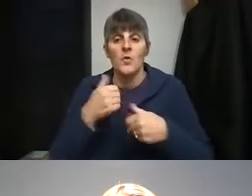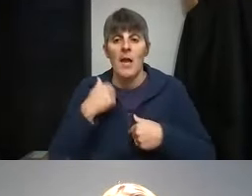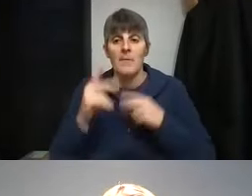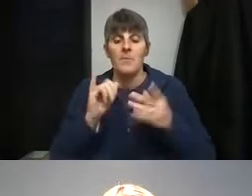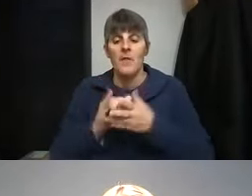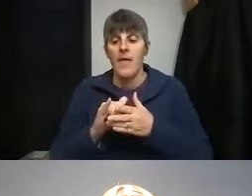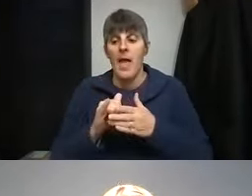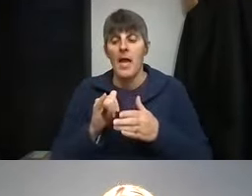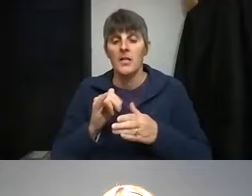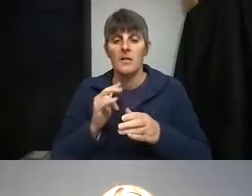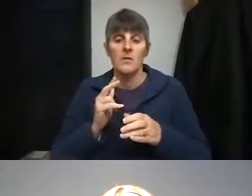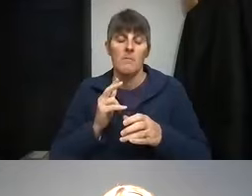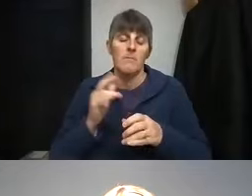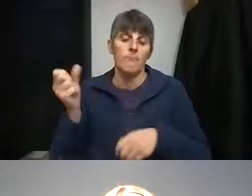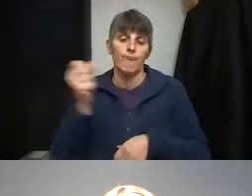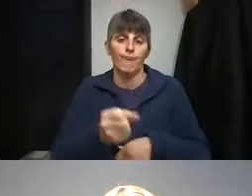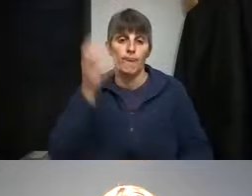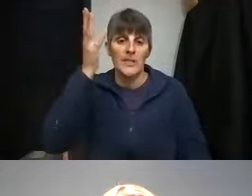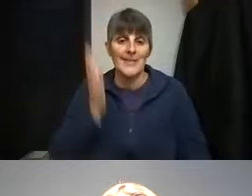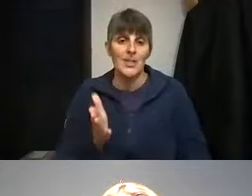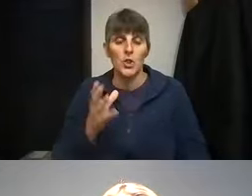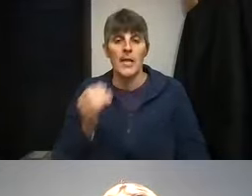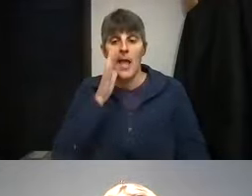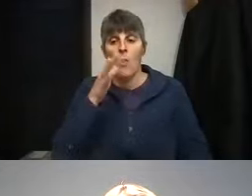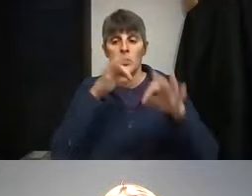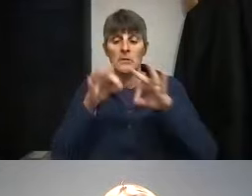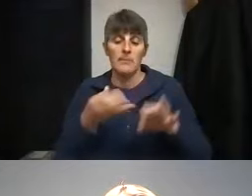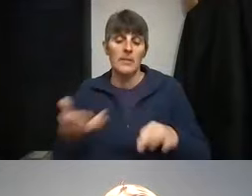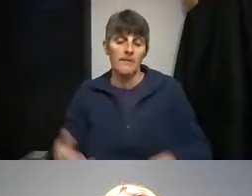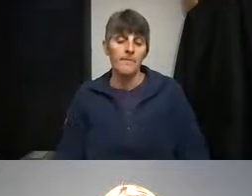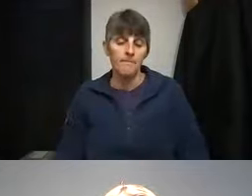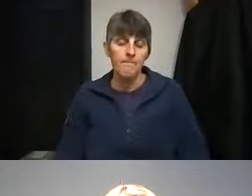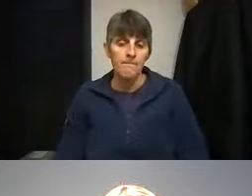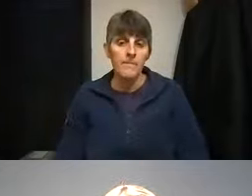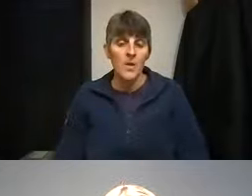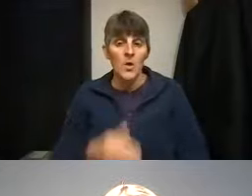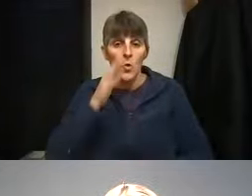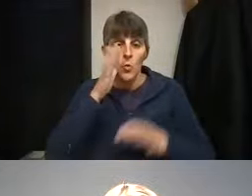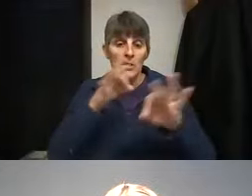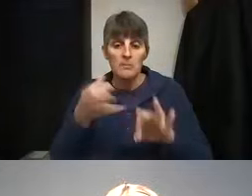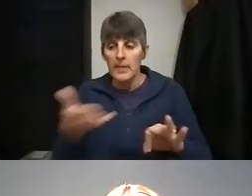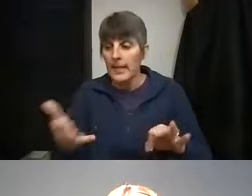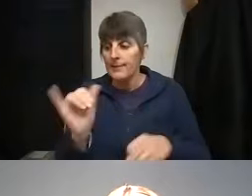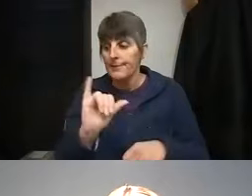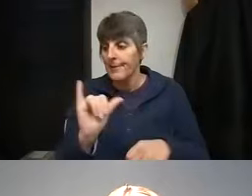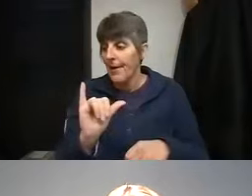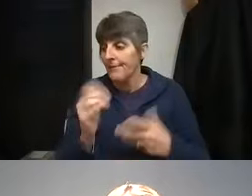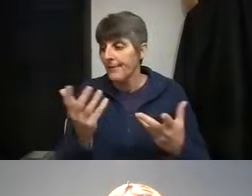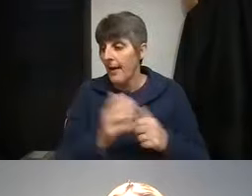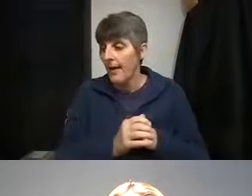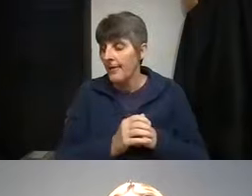come on, guest speakers, and they'll go over stuff. They'll explain stuff like